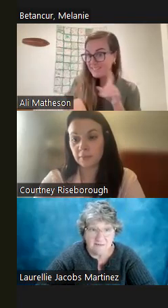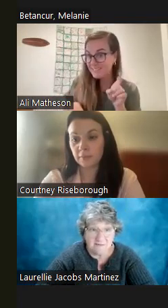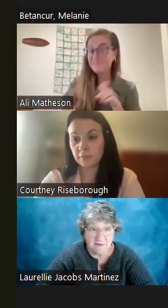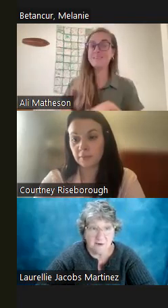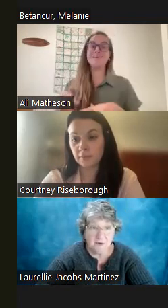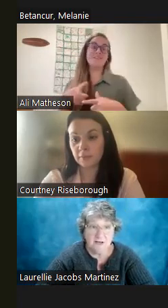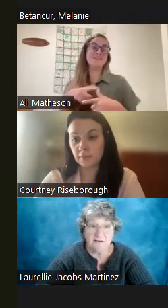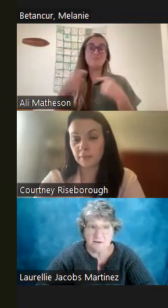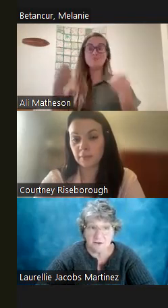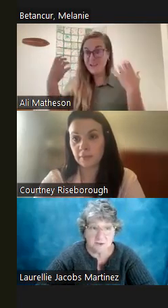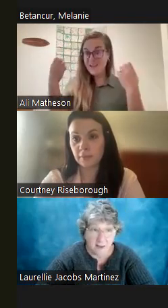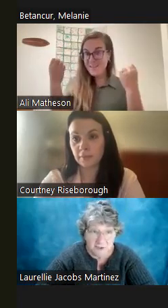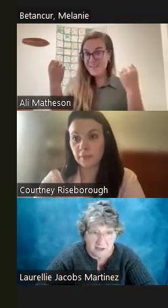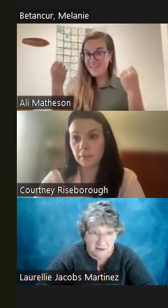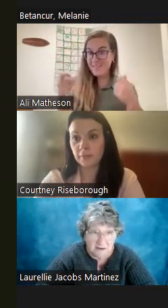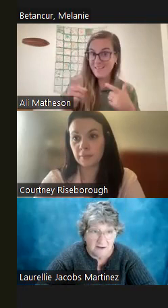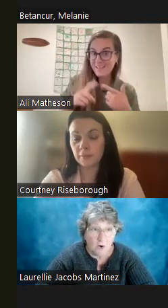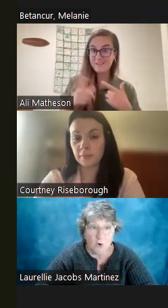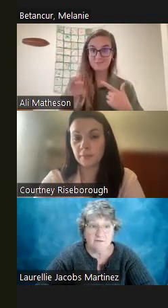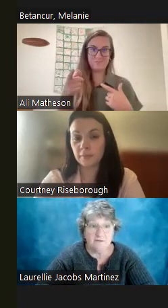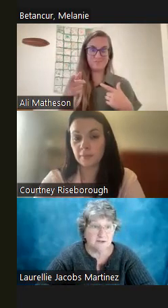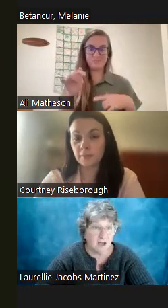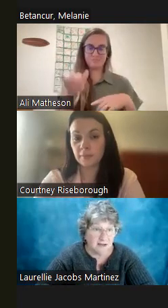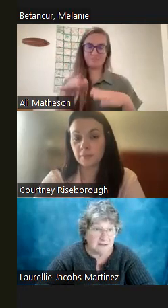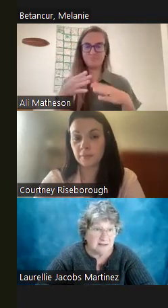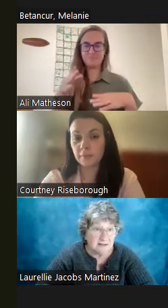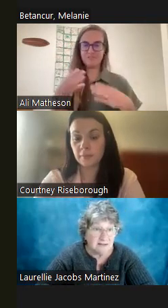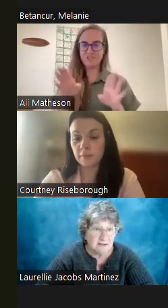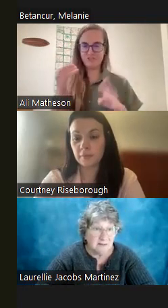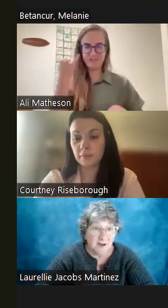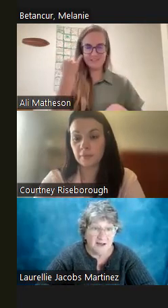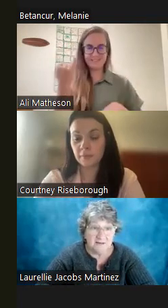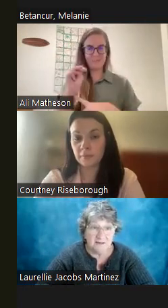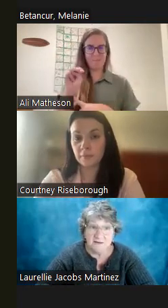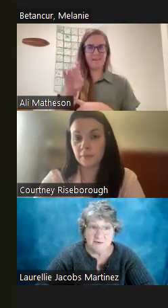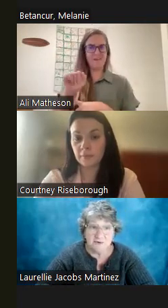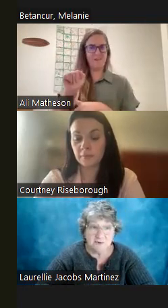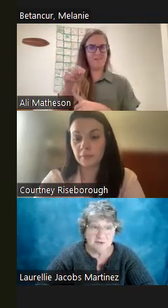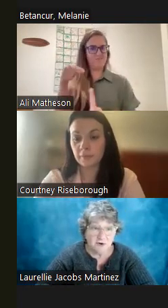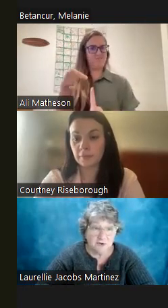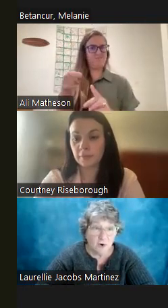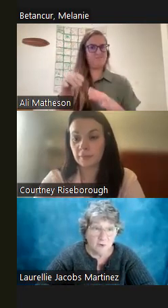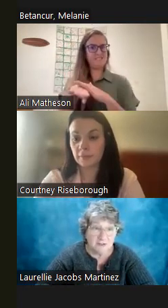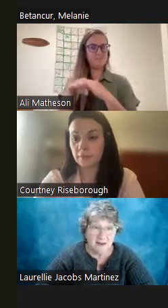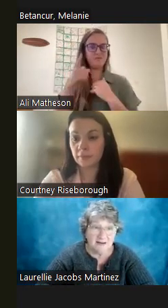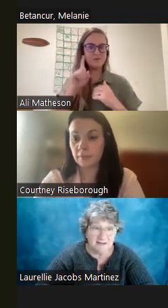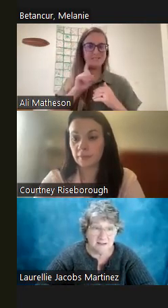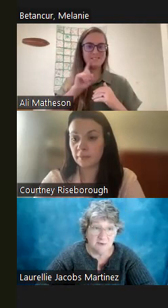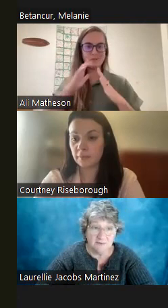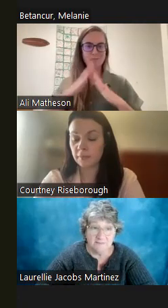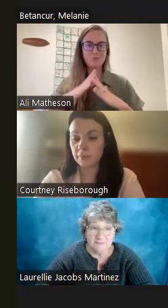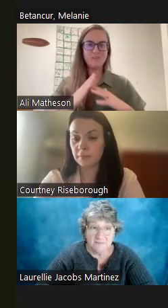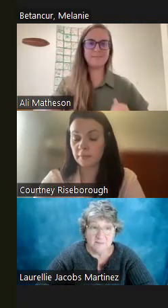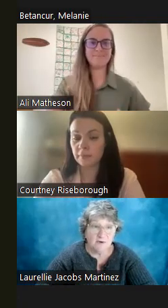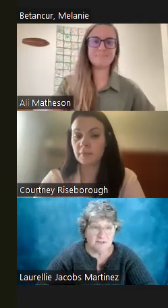deaf community if there's closed captioning or if they're signed, but those resources aren't always made